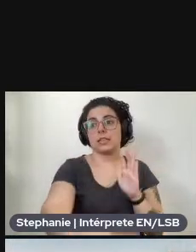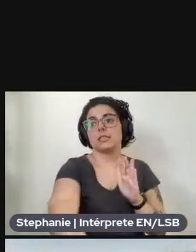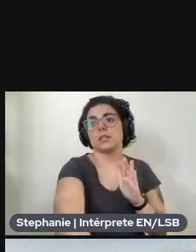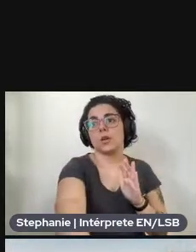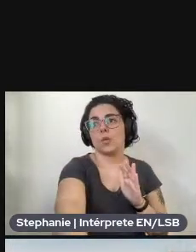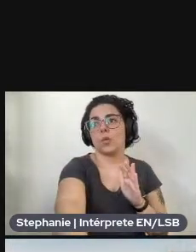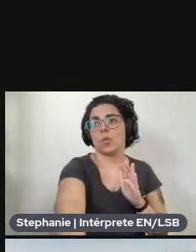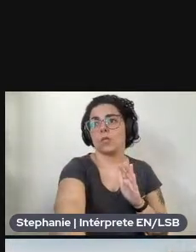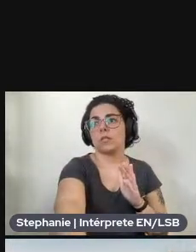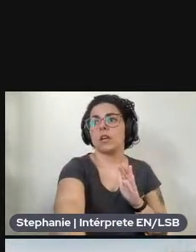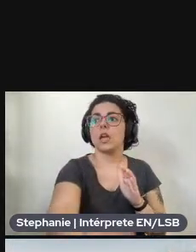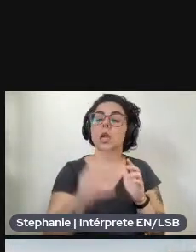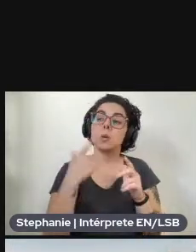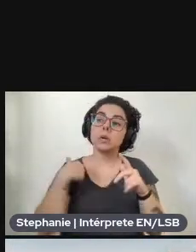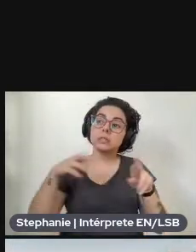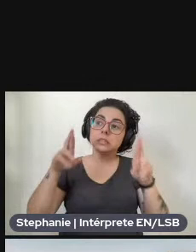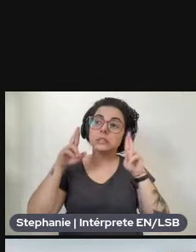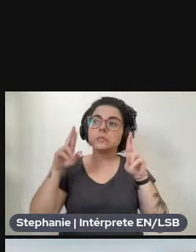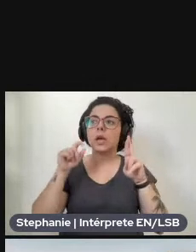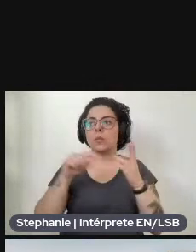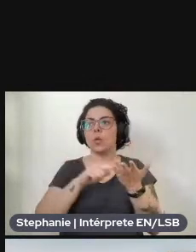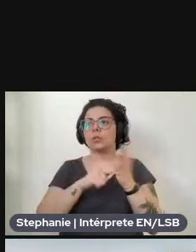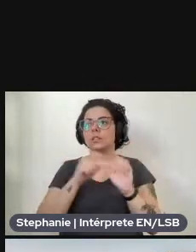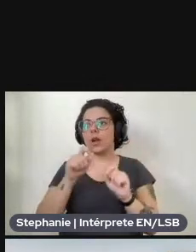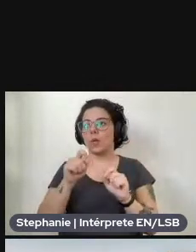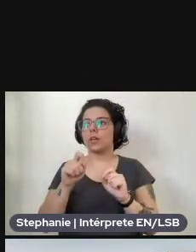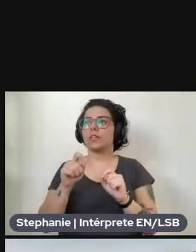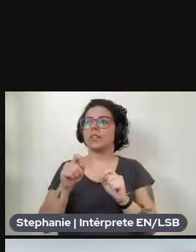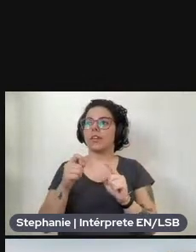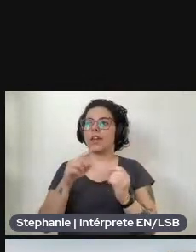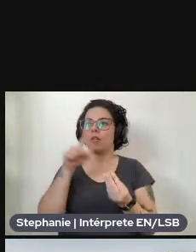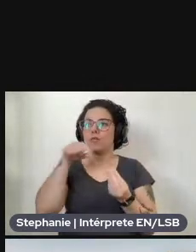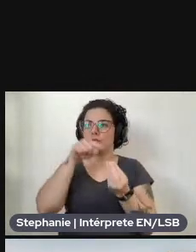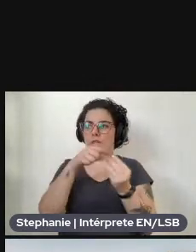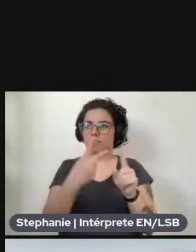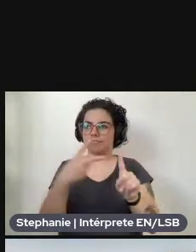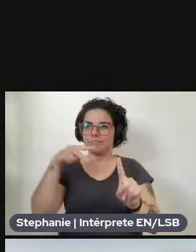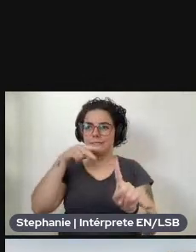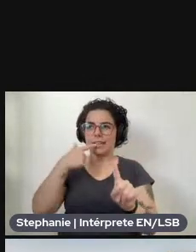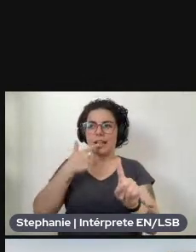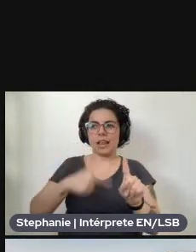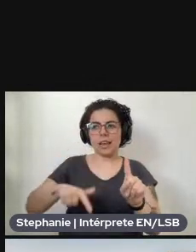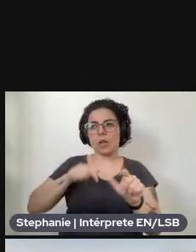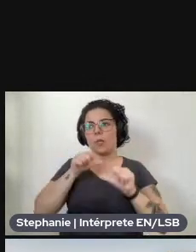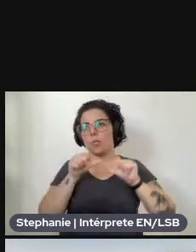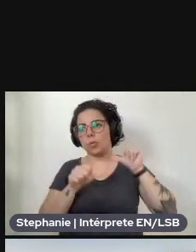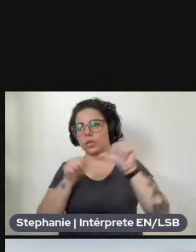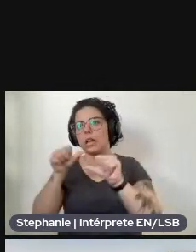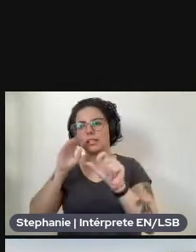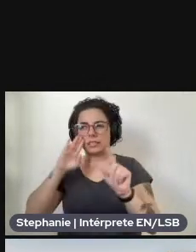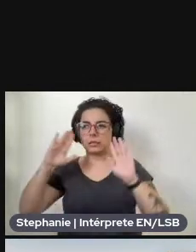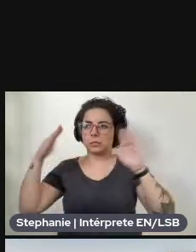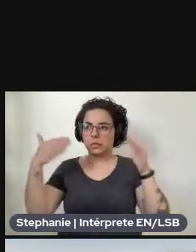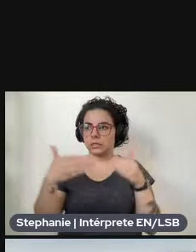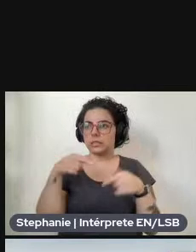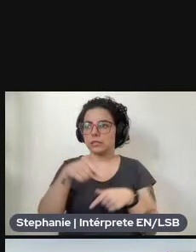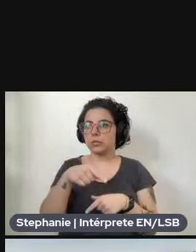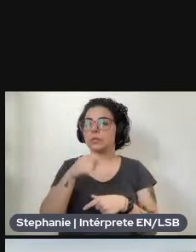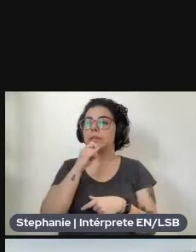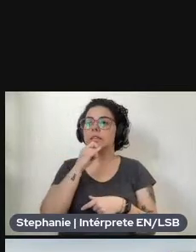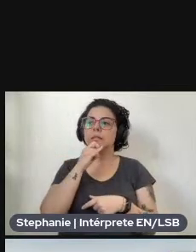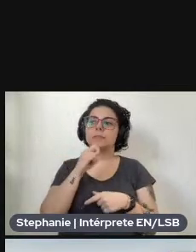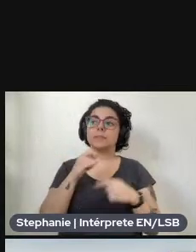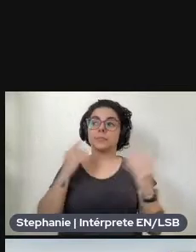have shown that within the functional approaches to language in general, language change in particular, the